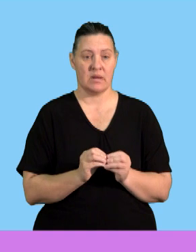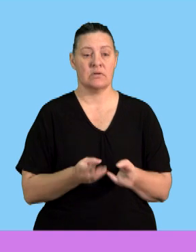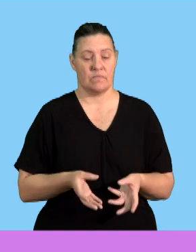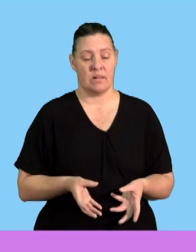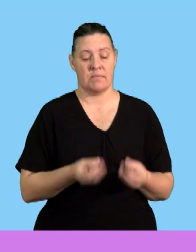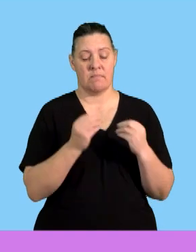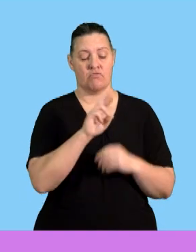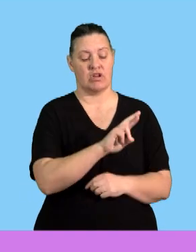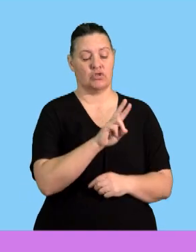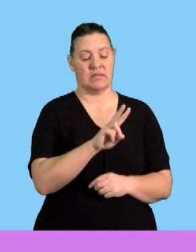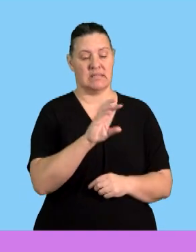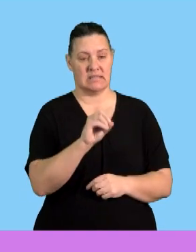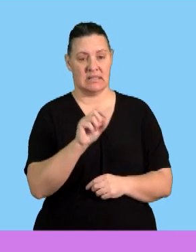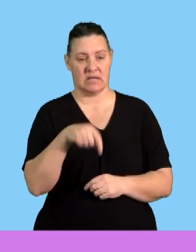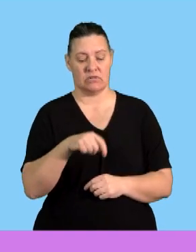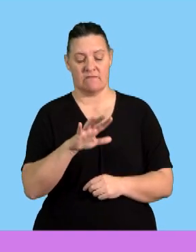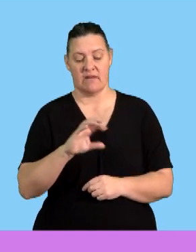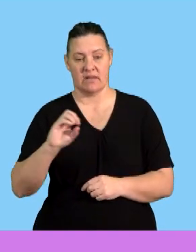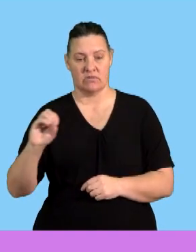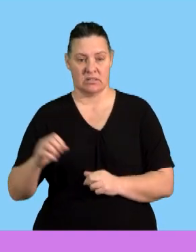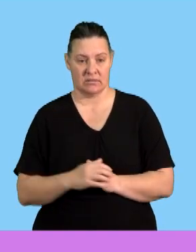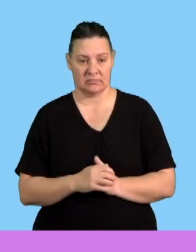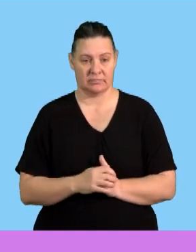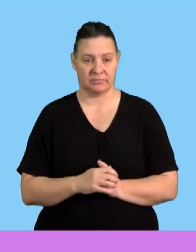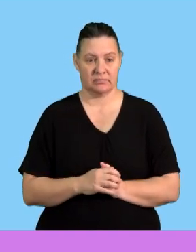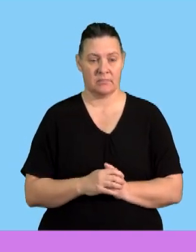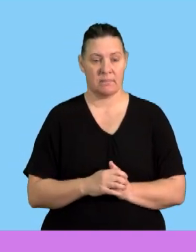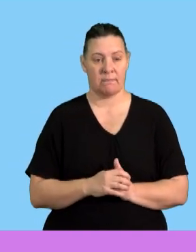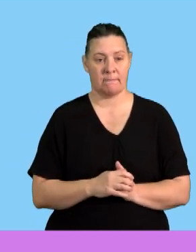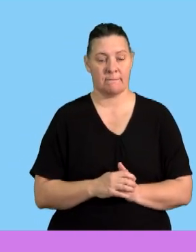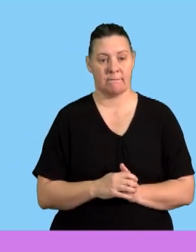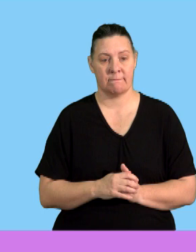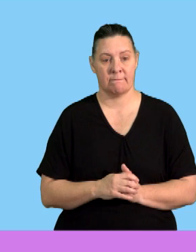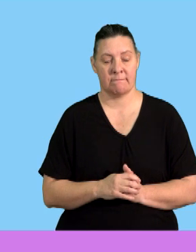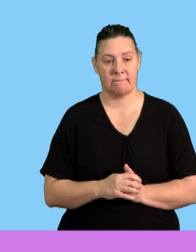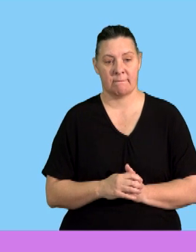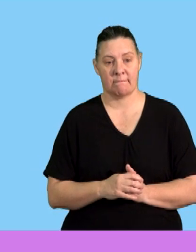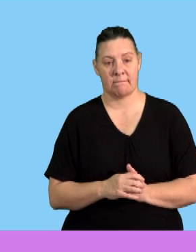years, she would receive a lump sum of